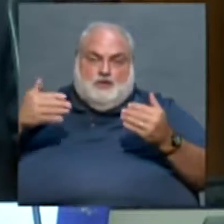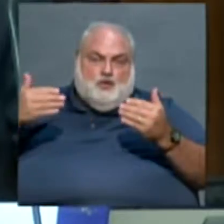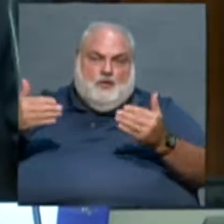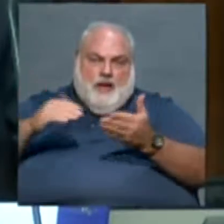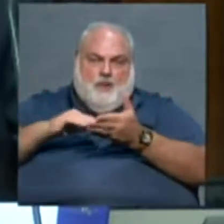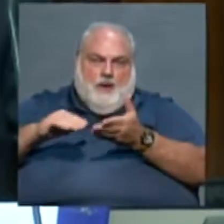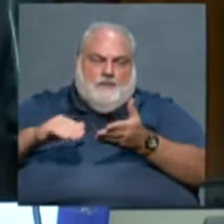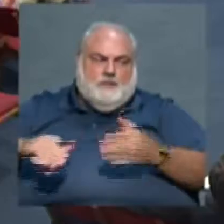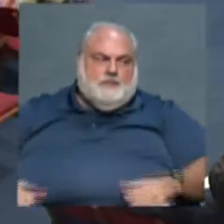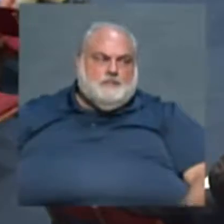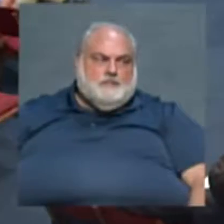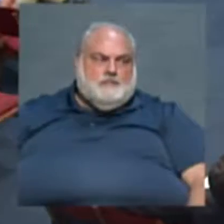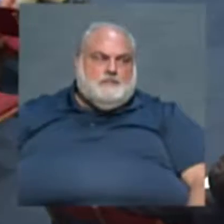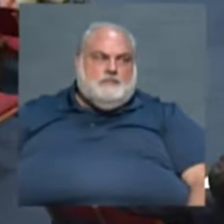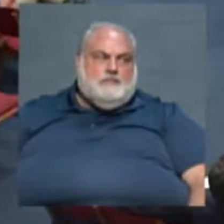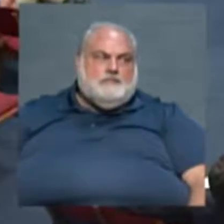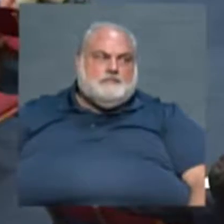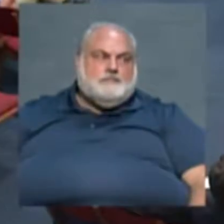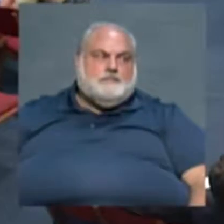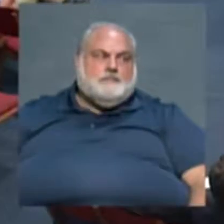waiver.